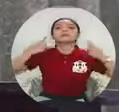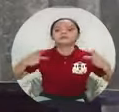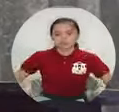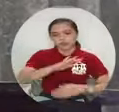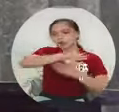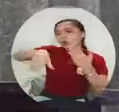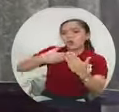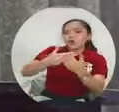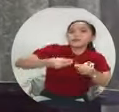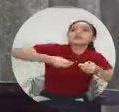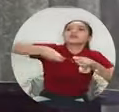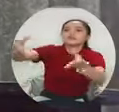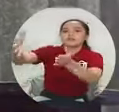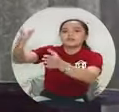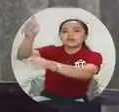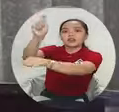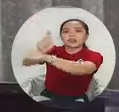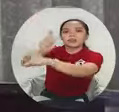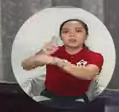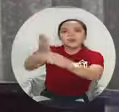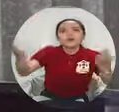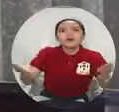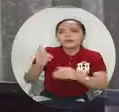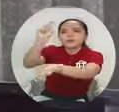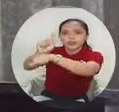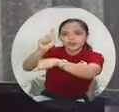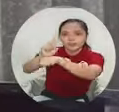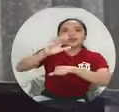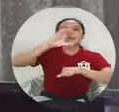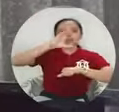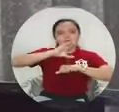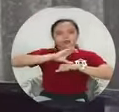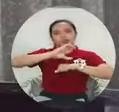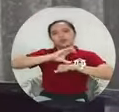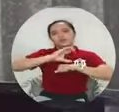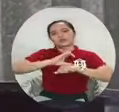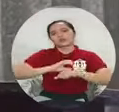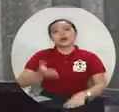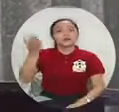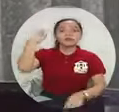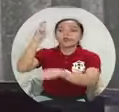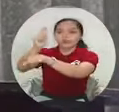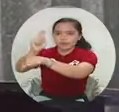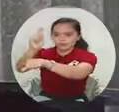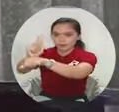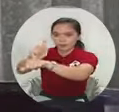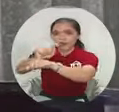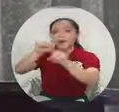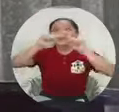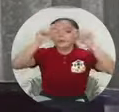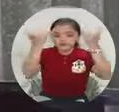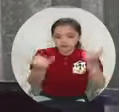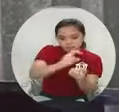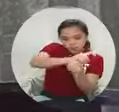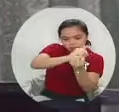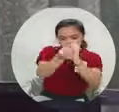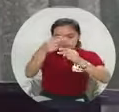are being put to the ministry of the Lord. Then also in Proverbs 3, 9 and 10, first fruit